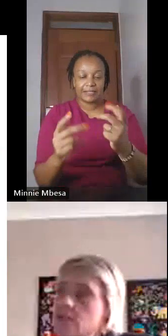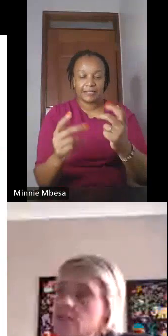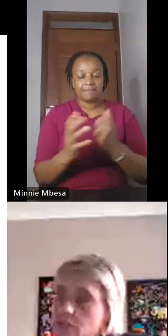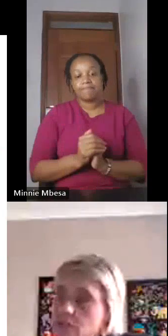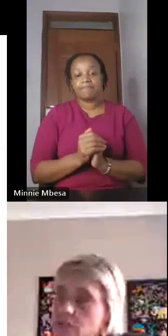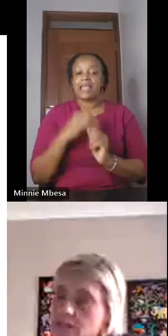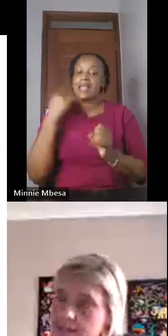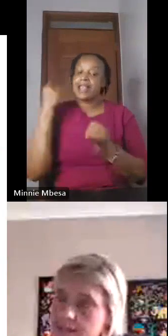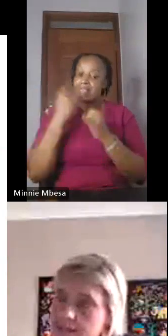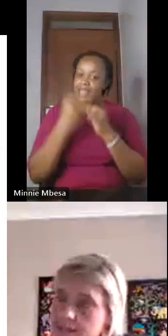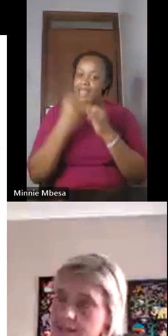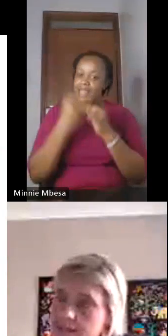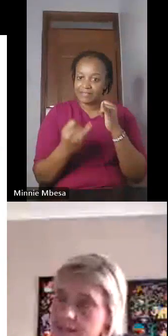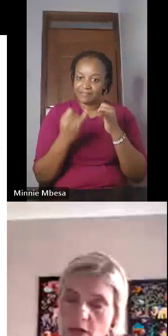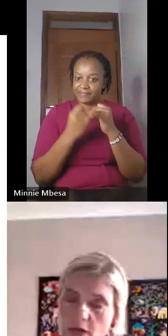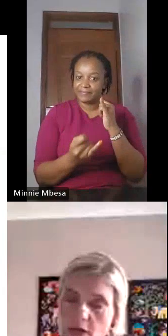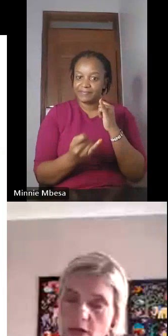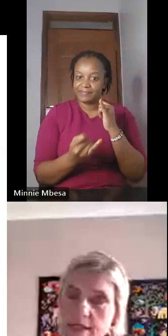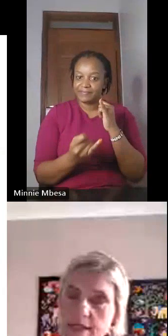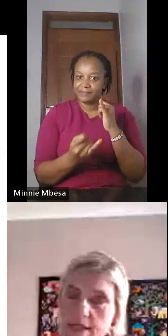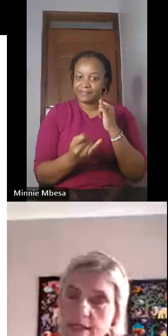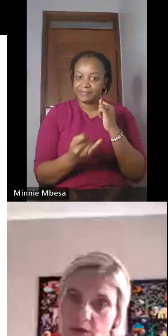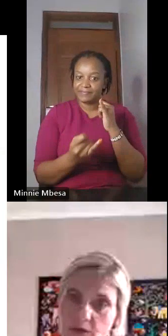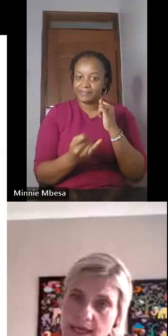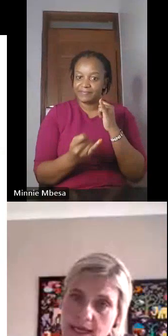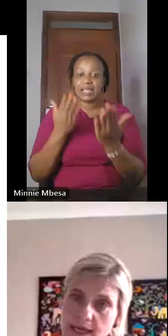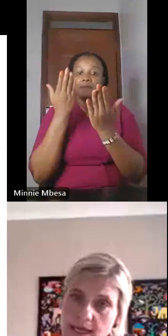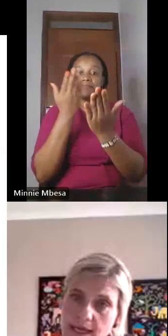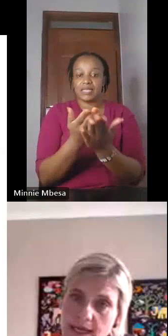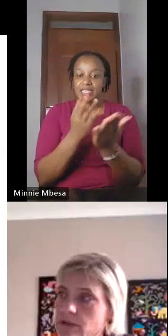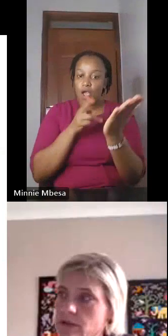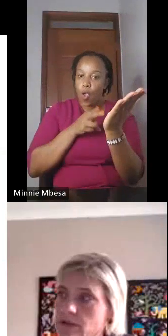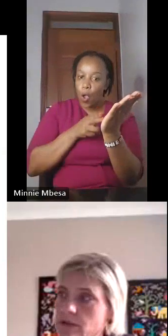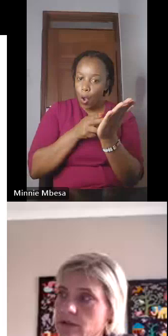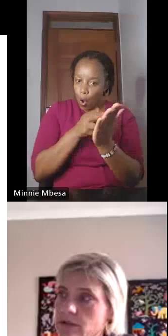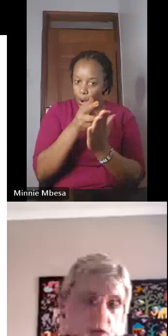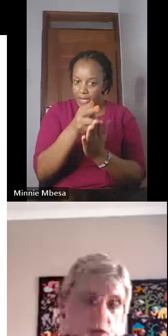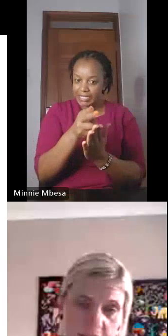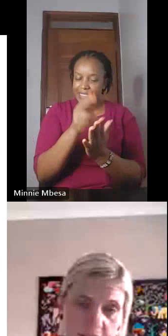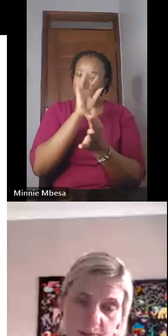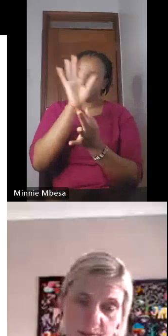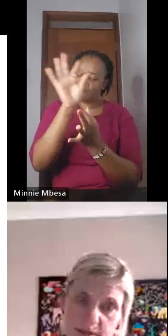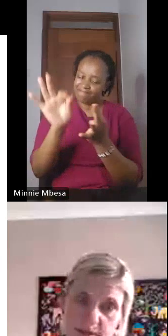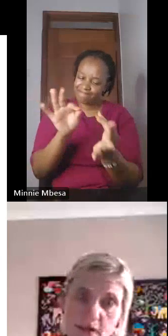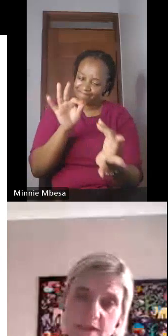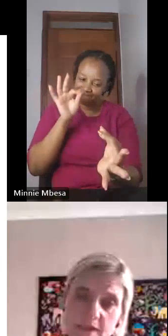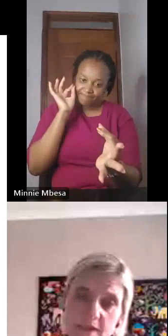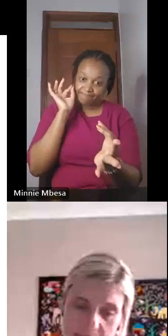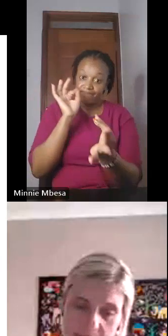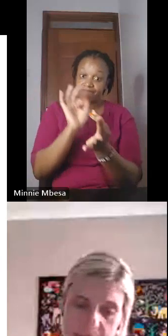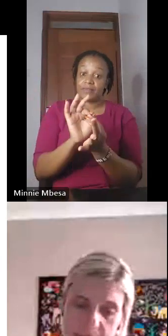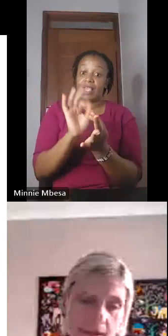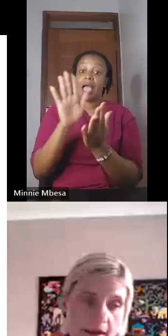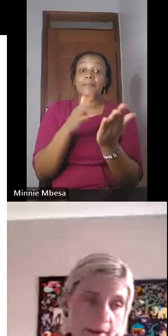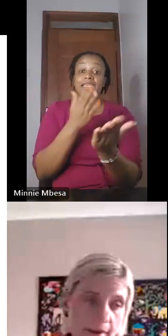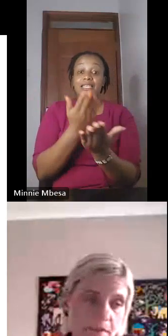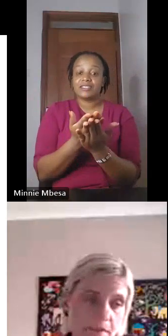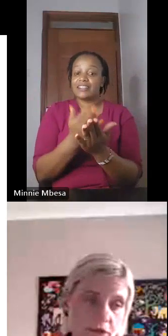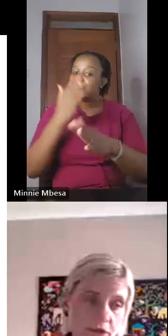please submit an honest and accurate application. Do not submit false